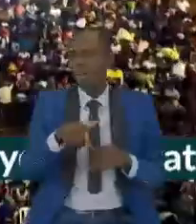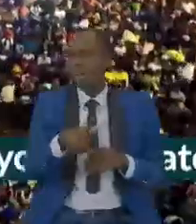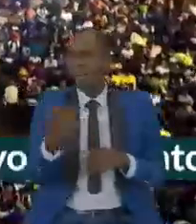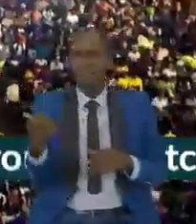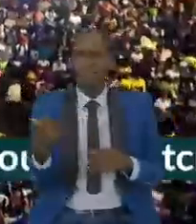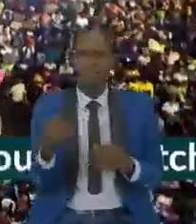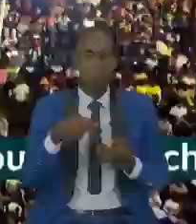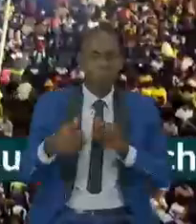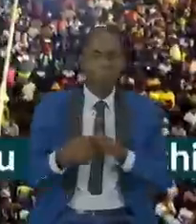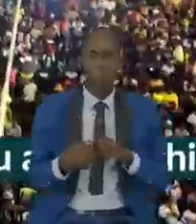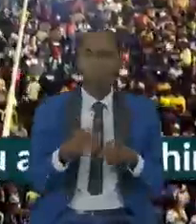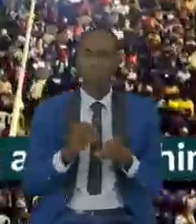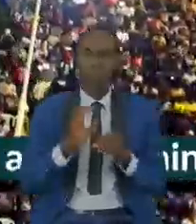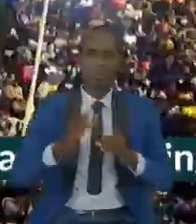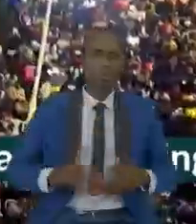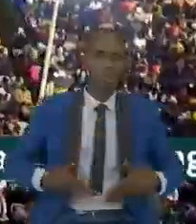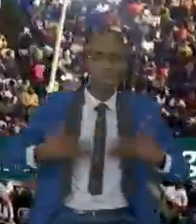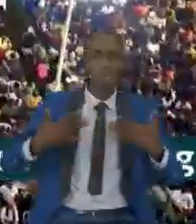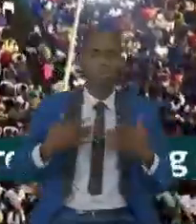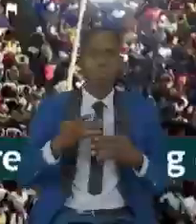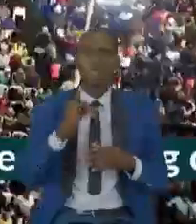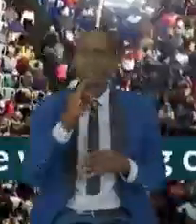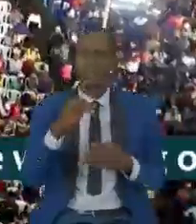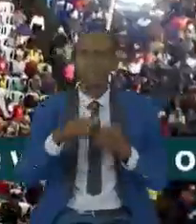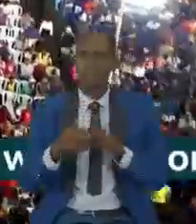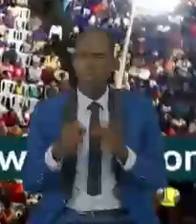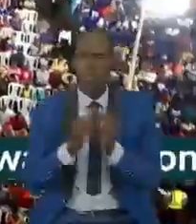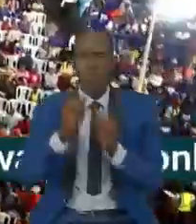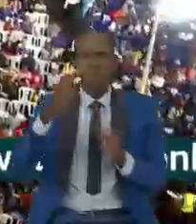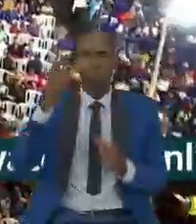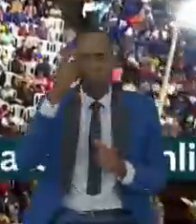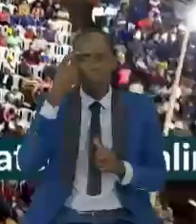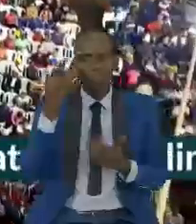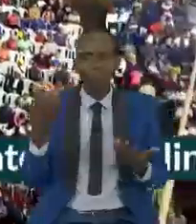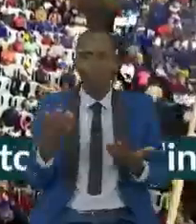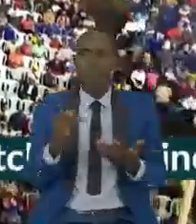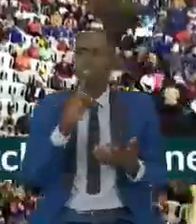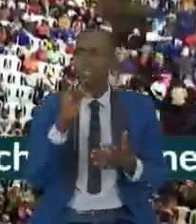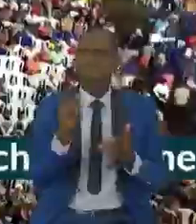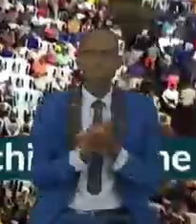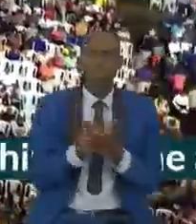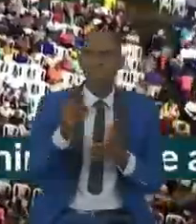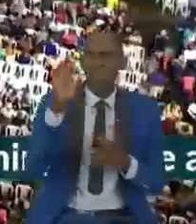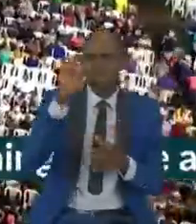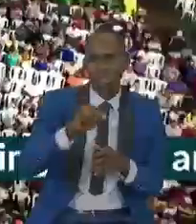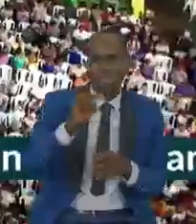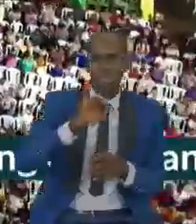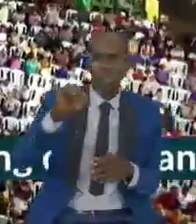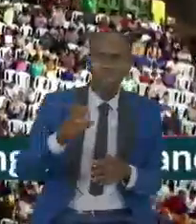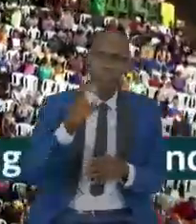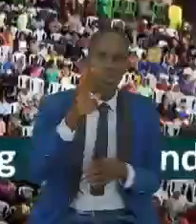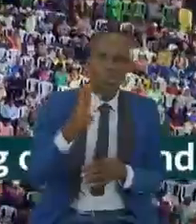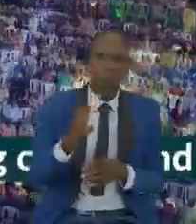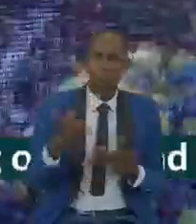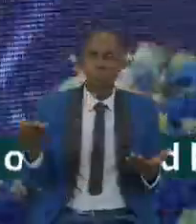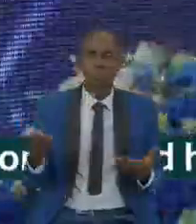so saved, conserved in the kingdom. Let's be smart about it. I'm seeing some choir member coming back. I